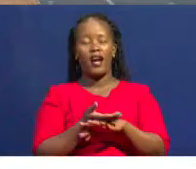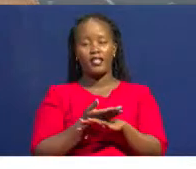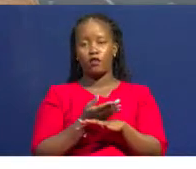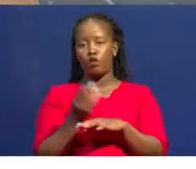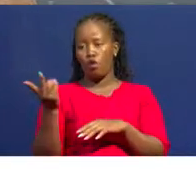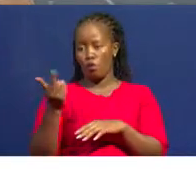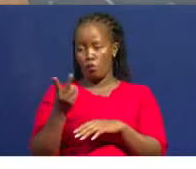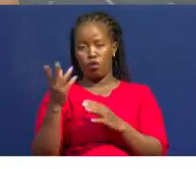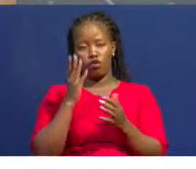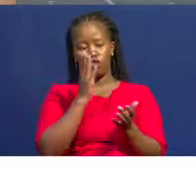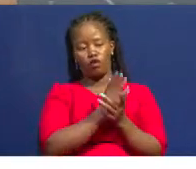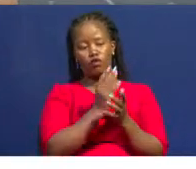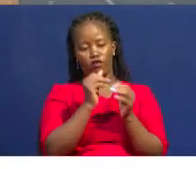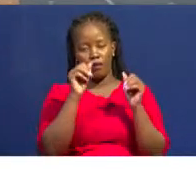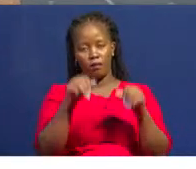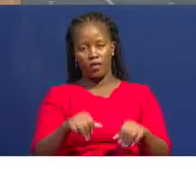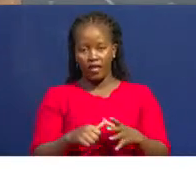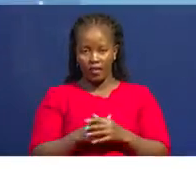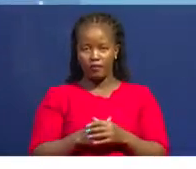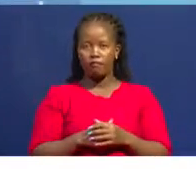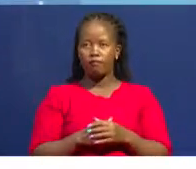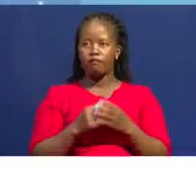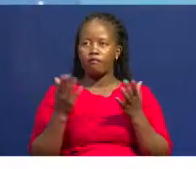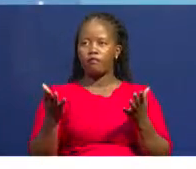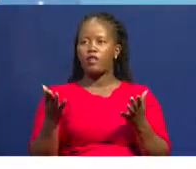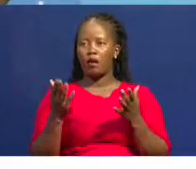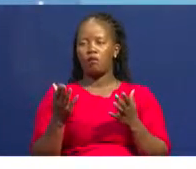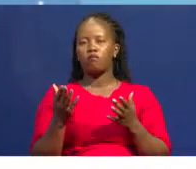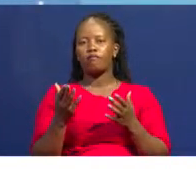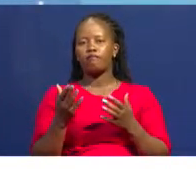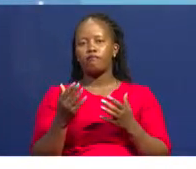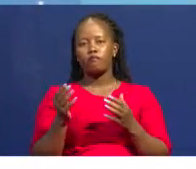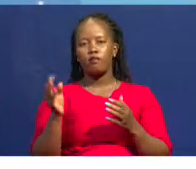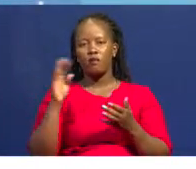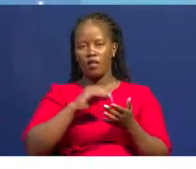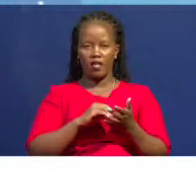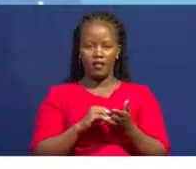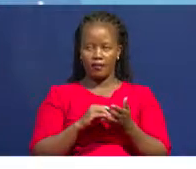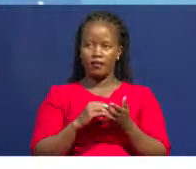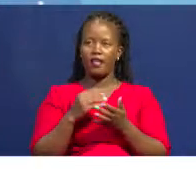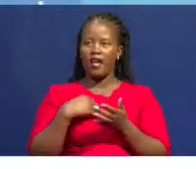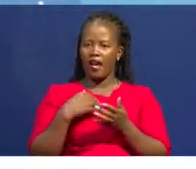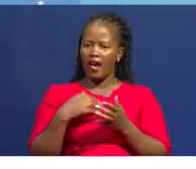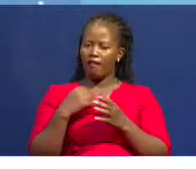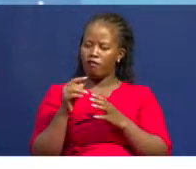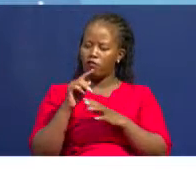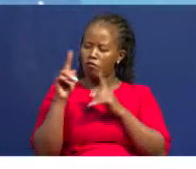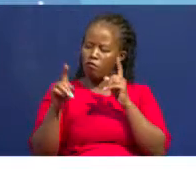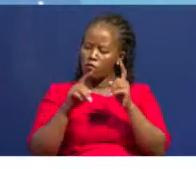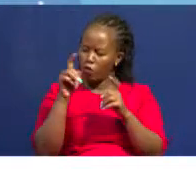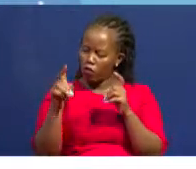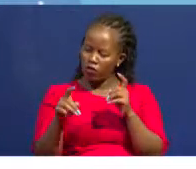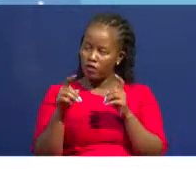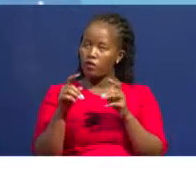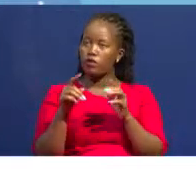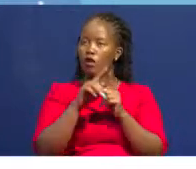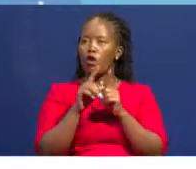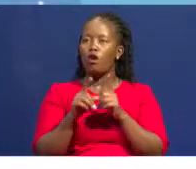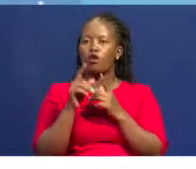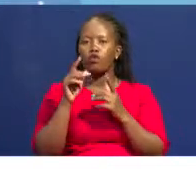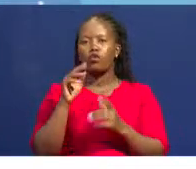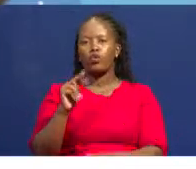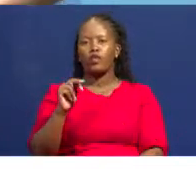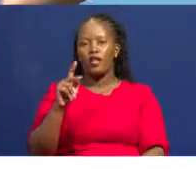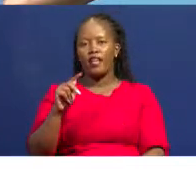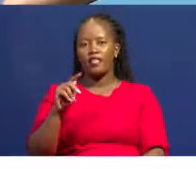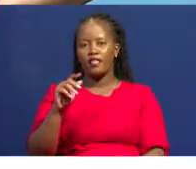confirm that. Okay, let's go back to engineer, because Kiarie and Mwenda have raised some pertinent questions, and more or less NTSA, you work